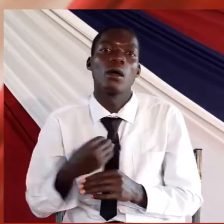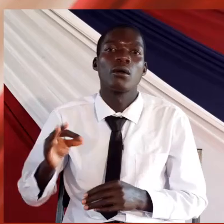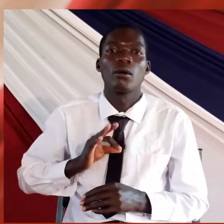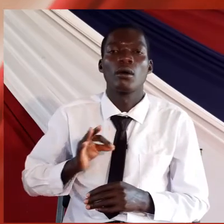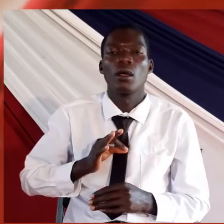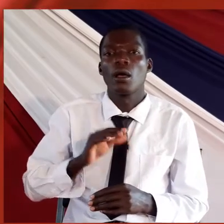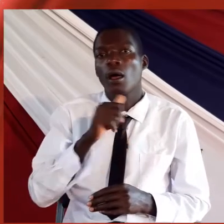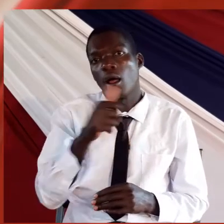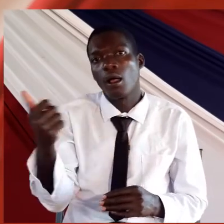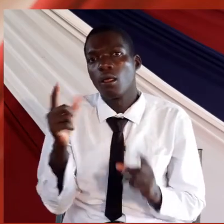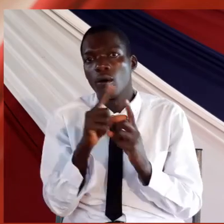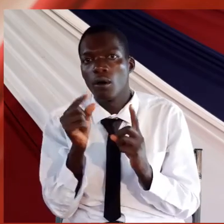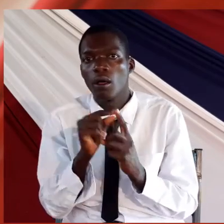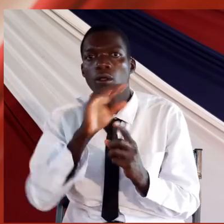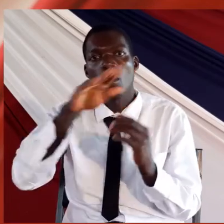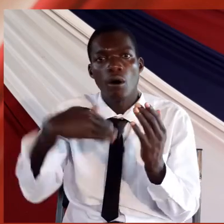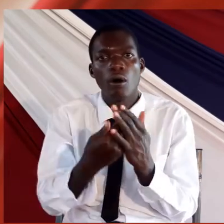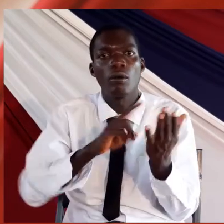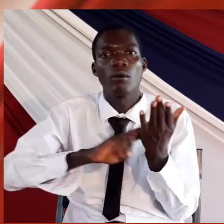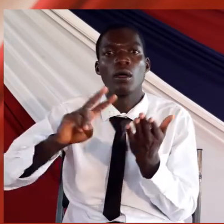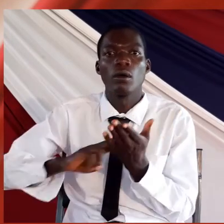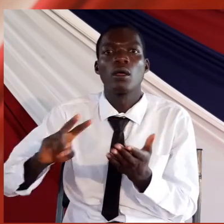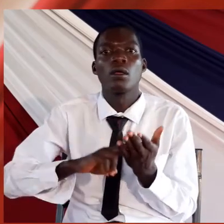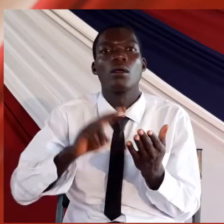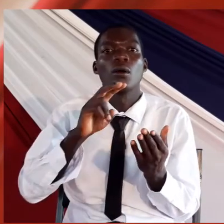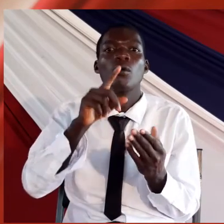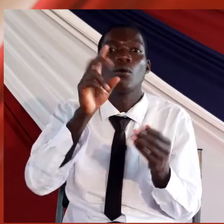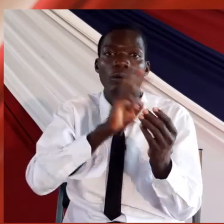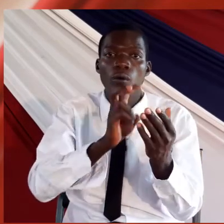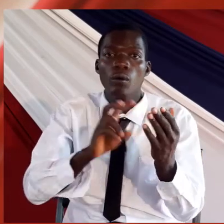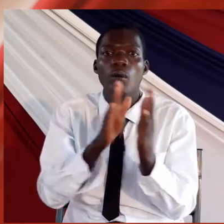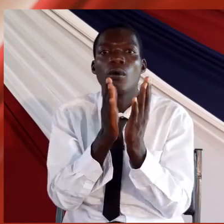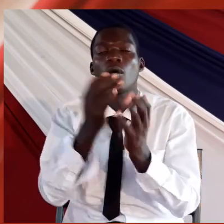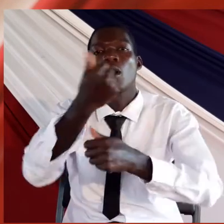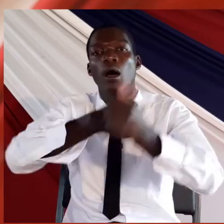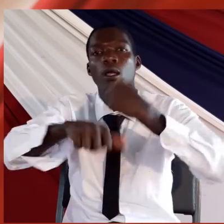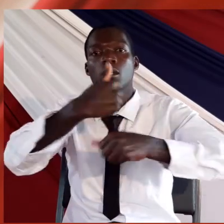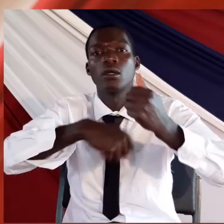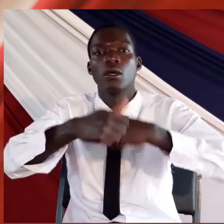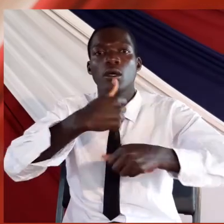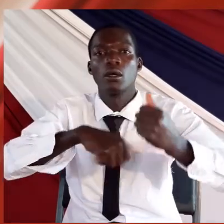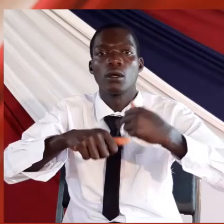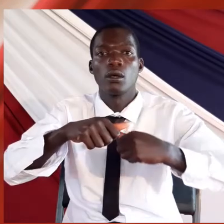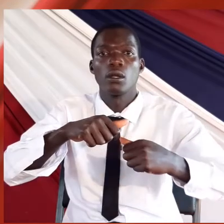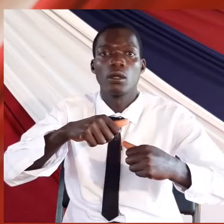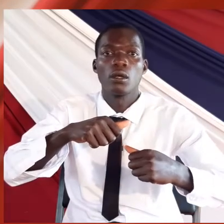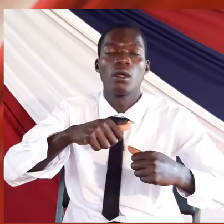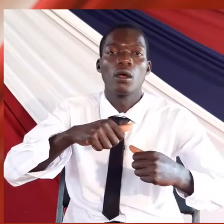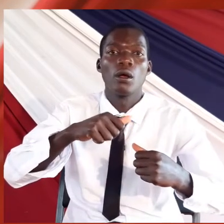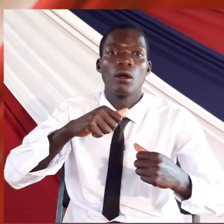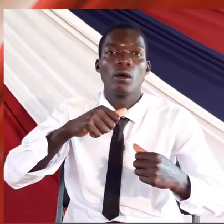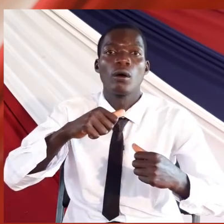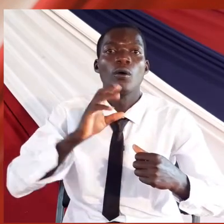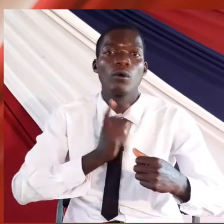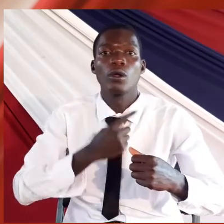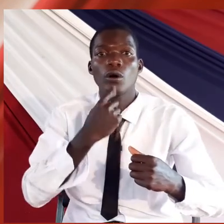So in other words, in all the verses when you look at, even if you look at the book of Acts, we are told God